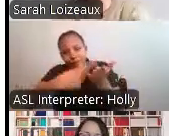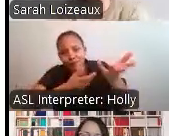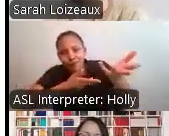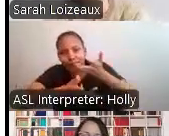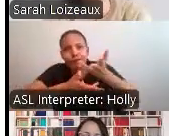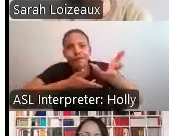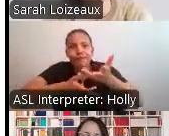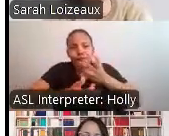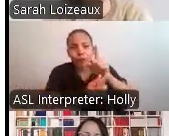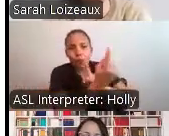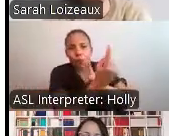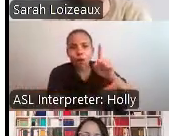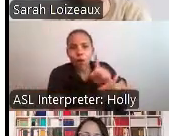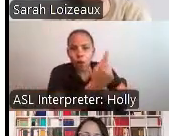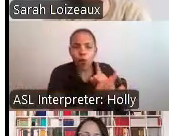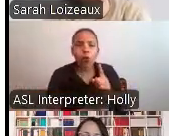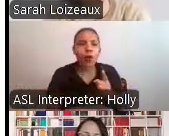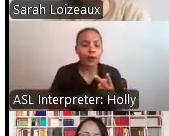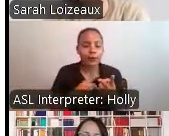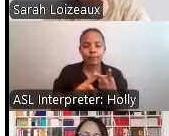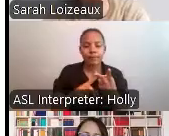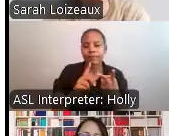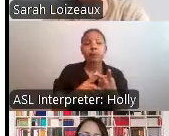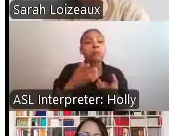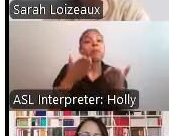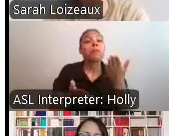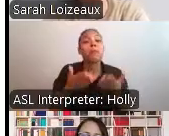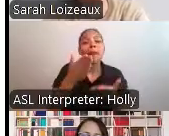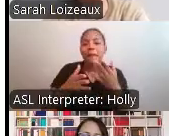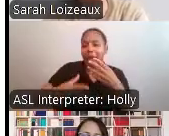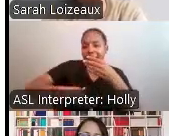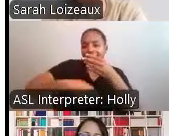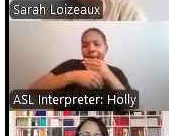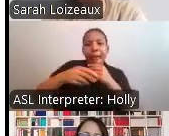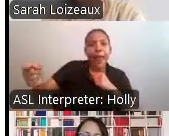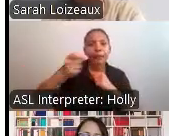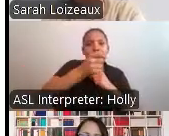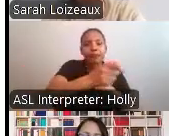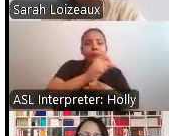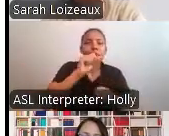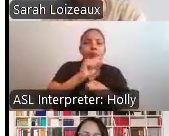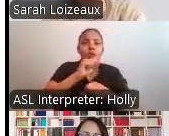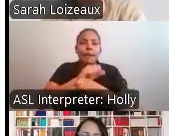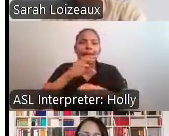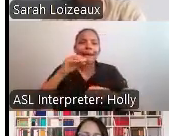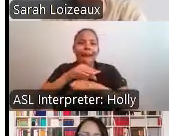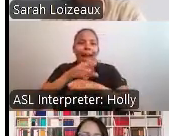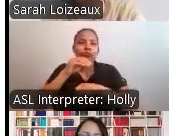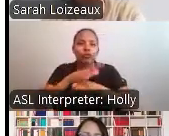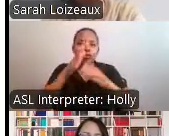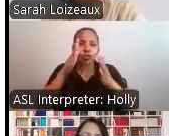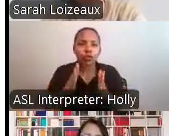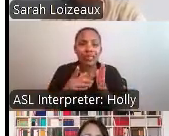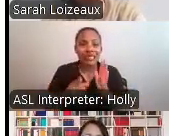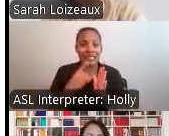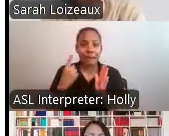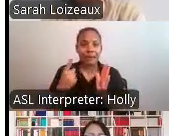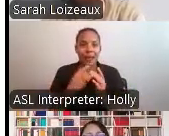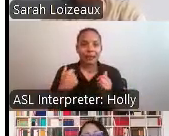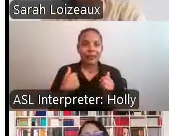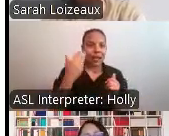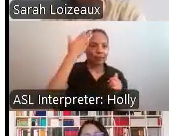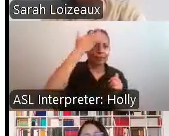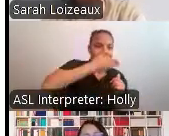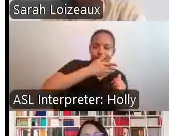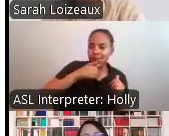have them with an employment counselor too. There might be something that I missed that an employment counselor picks up on that we can talk about later. And then we can bring those resources back and say,